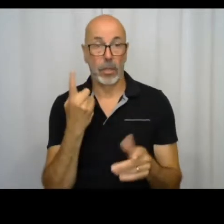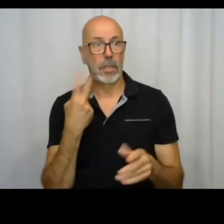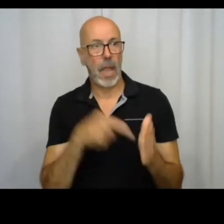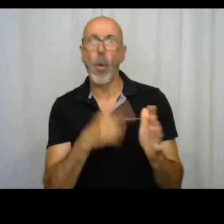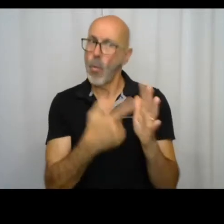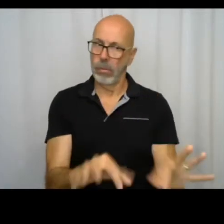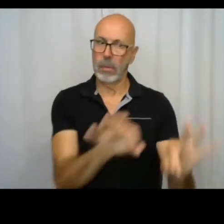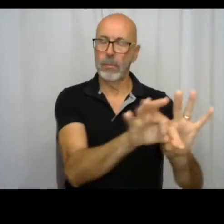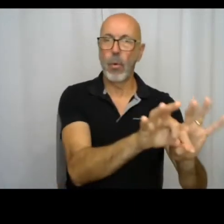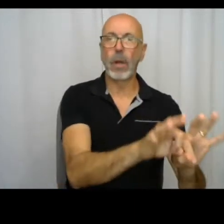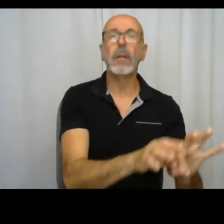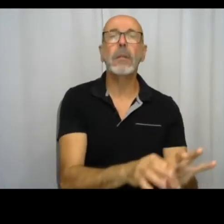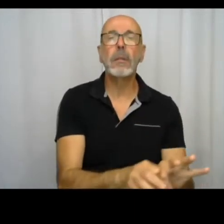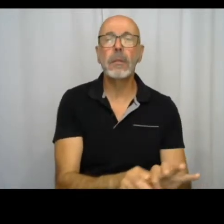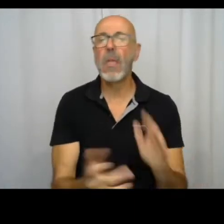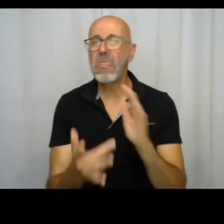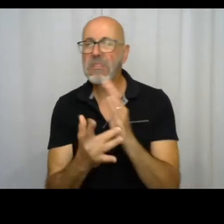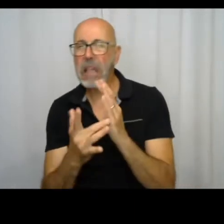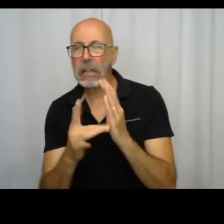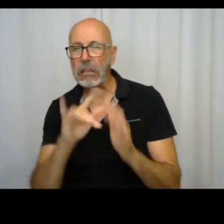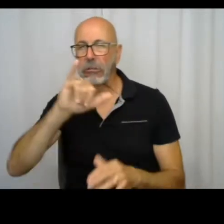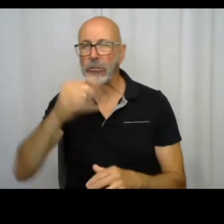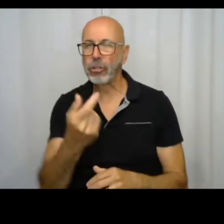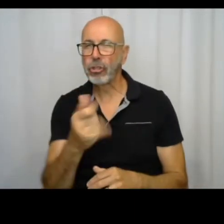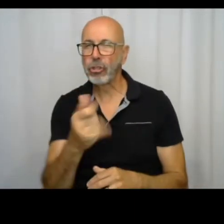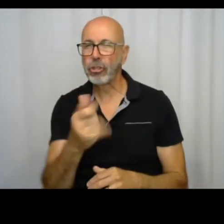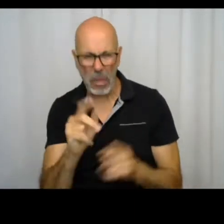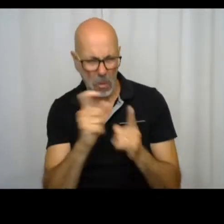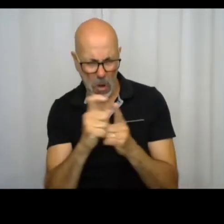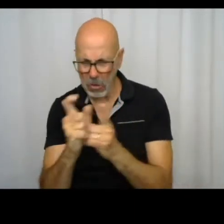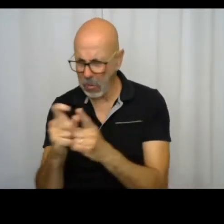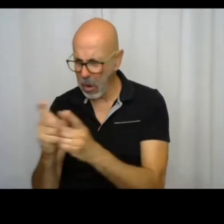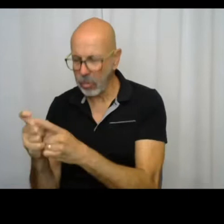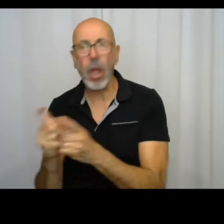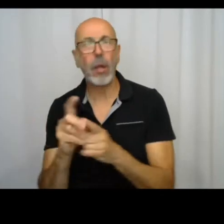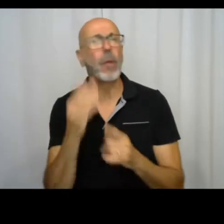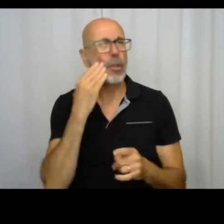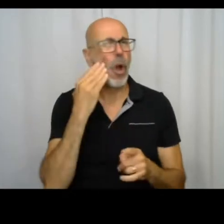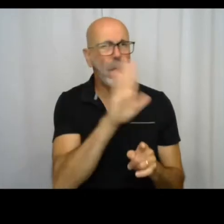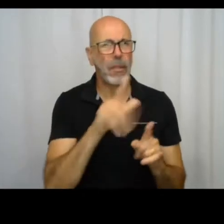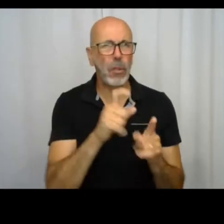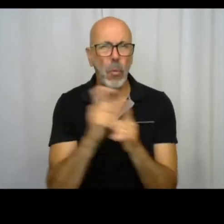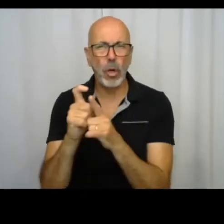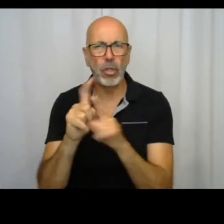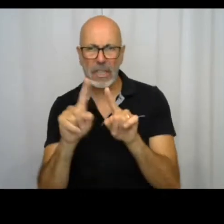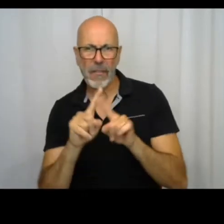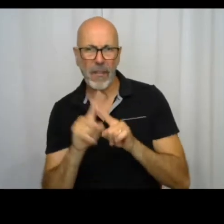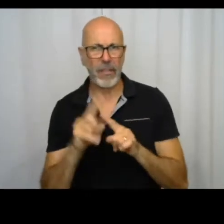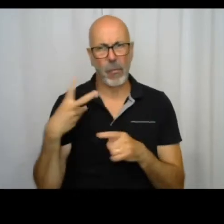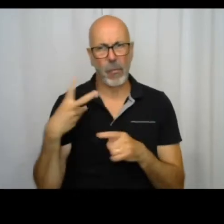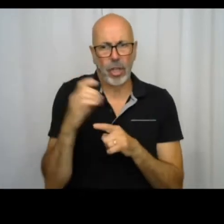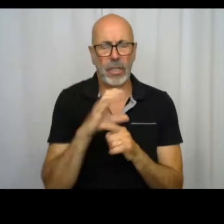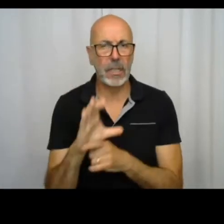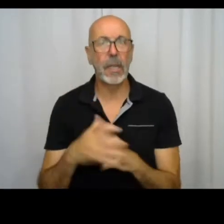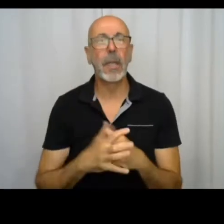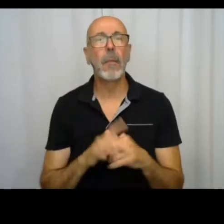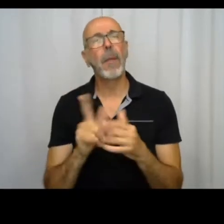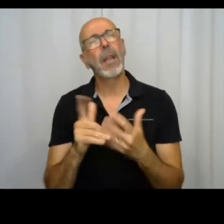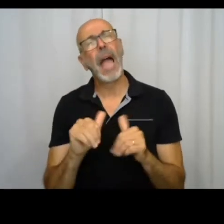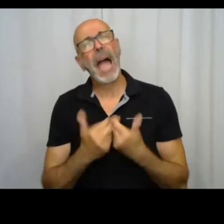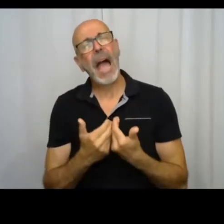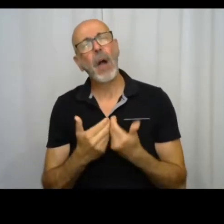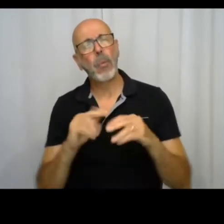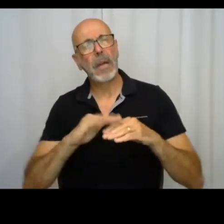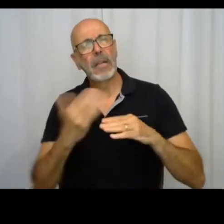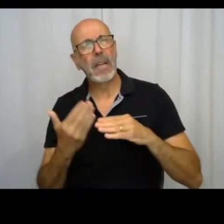beyond kind of the technical jargon of folks who are, in the trenches in Washington. But at the end of the day is, how can we leverage the lived experience and